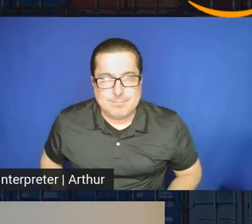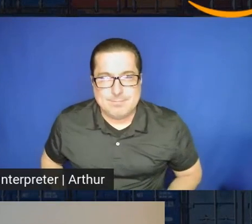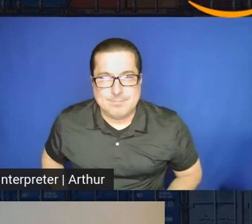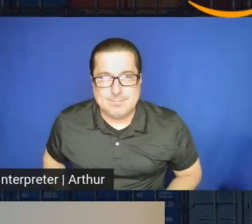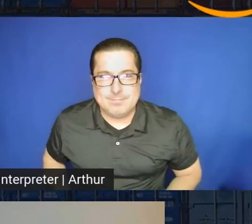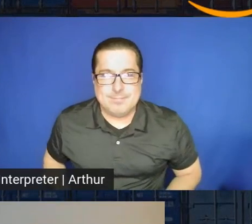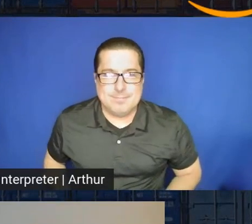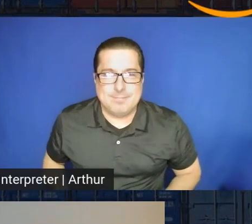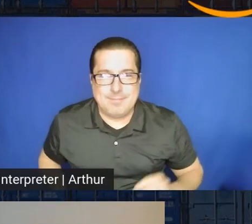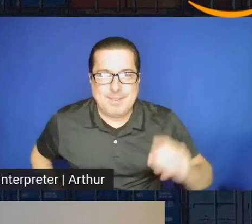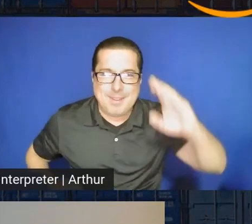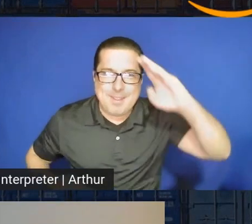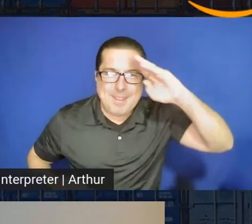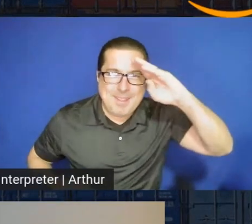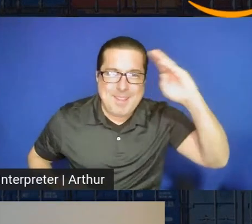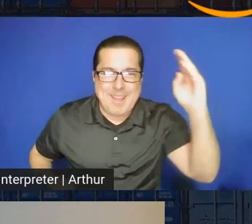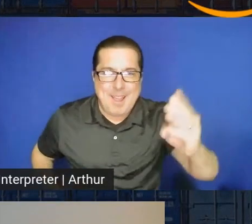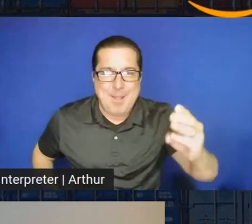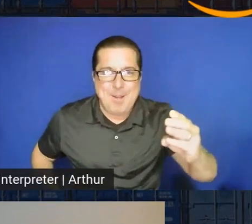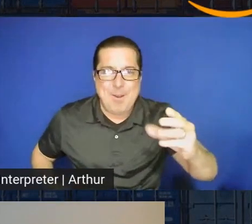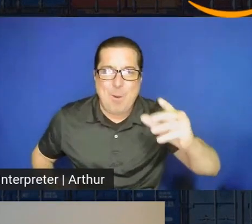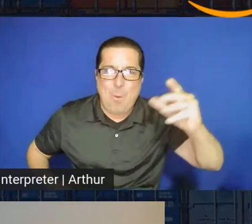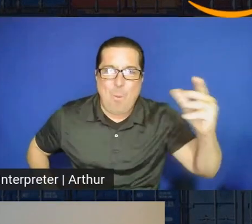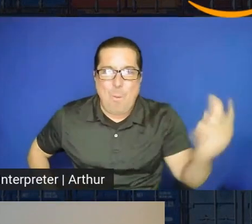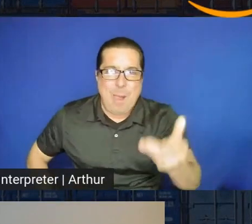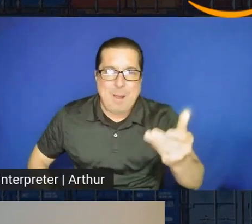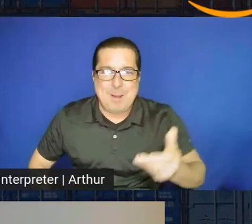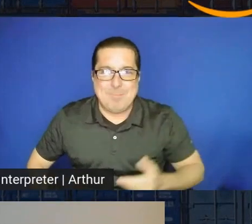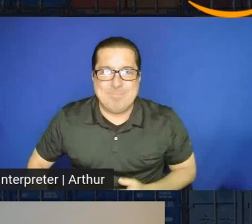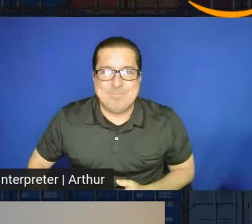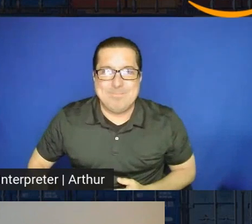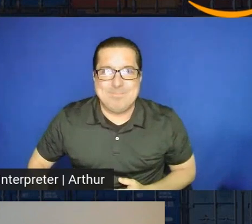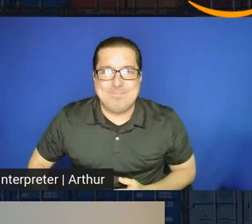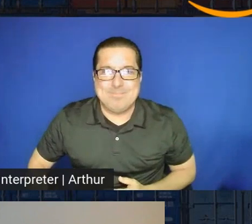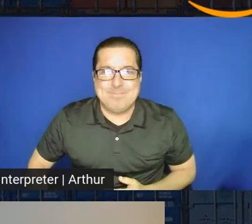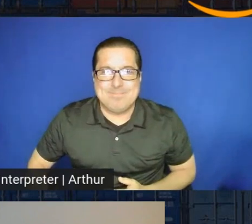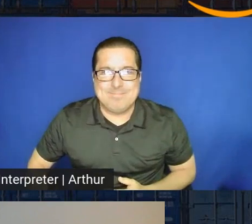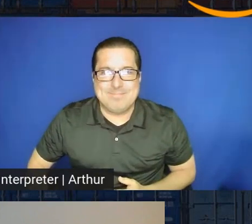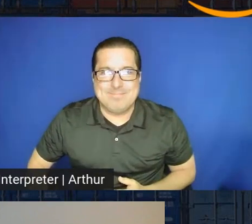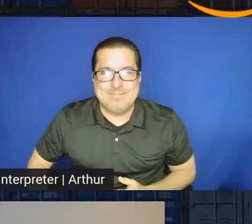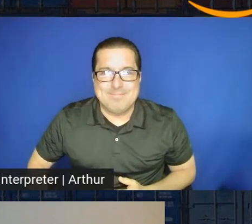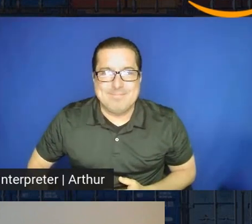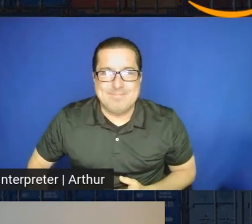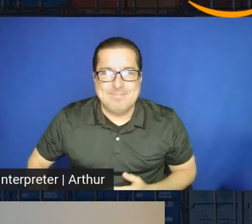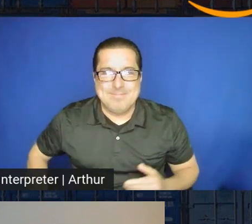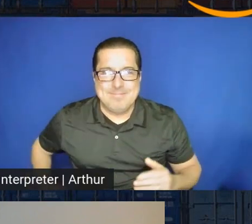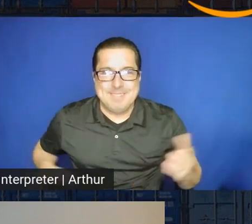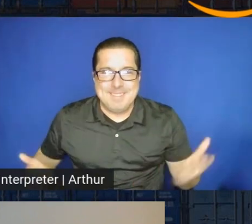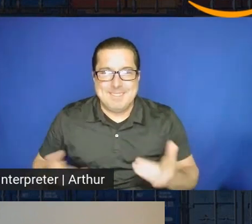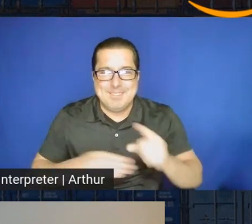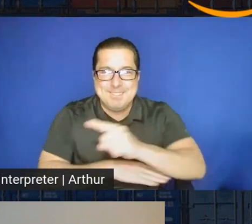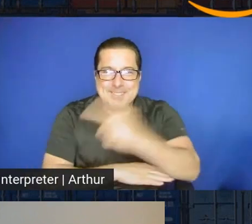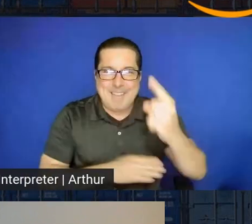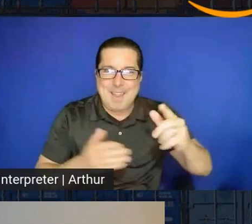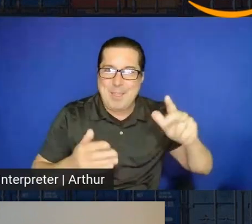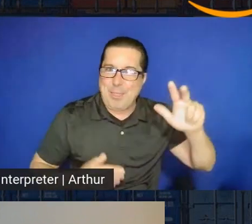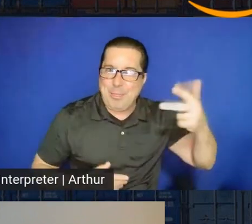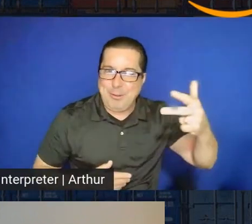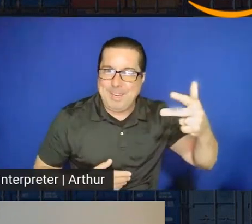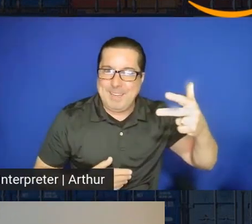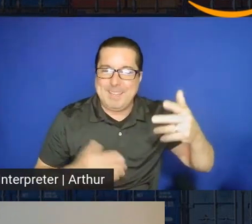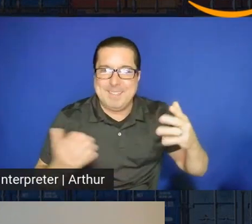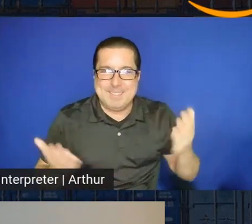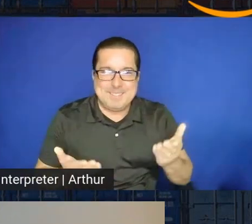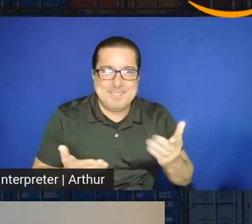Hello out there, and welcome to day 3 of Container Days. This is an event leading up to Kubecon EU